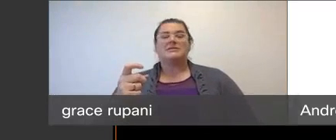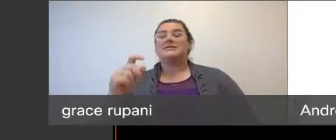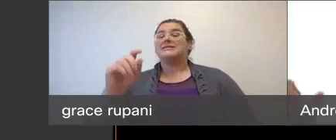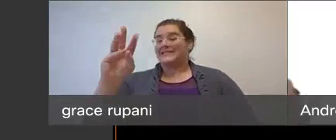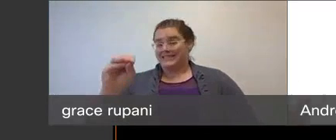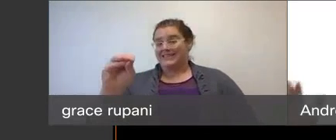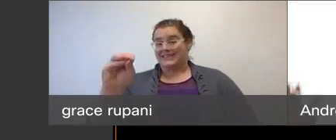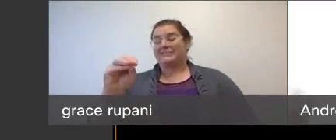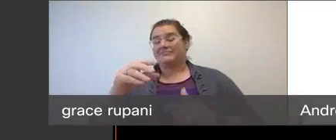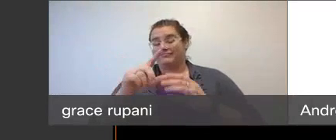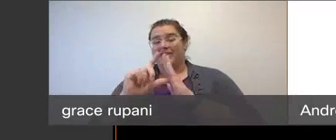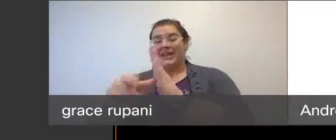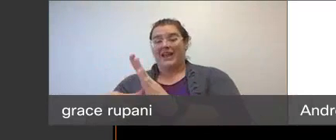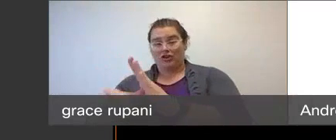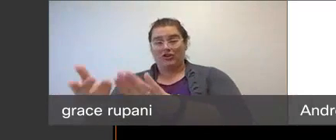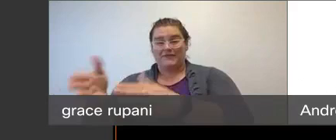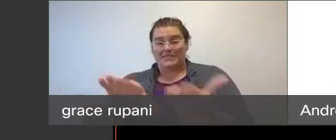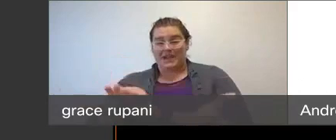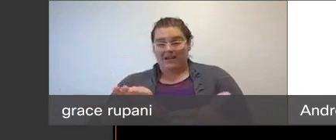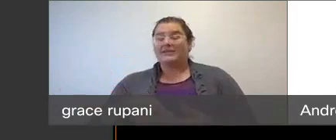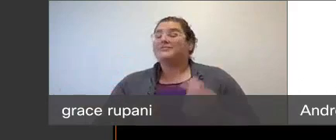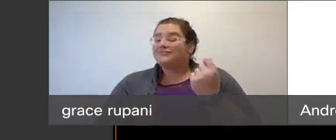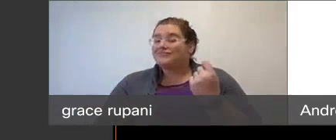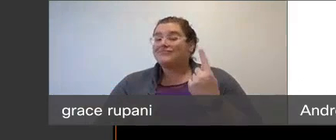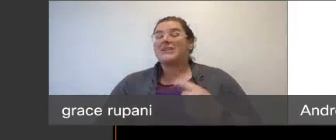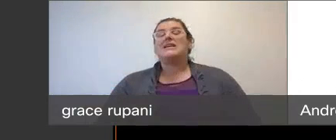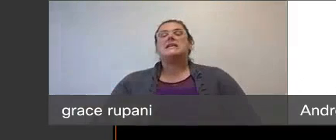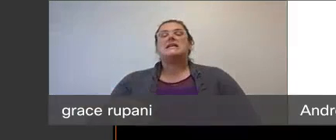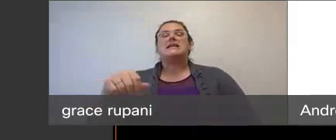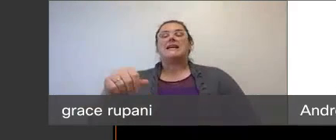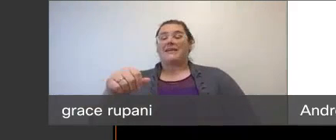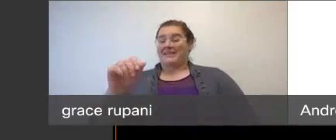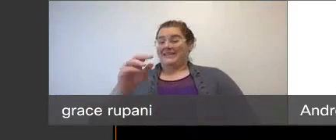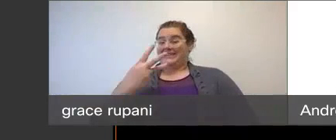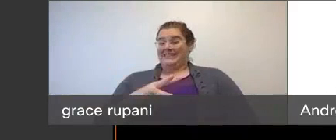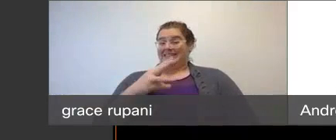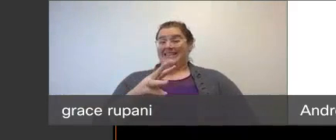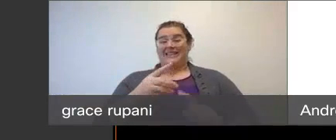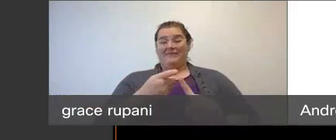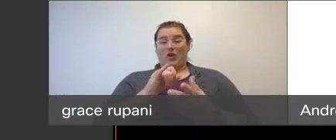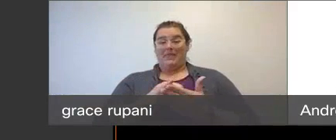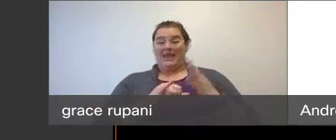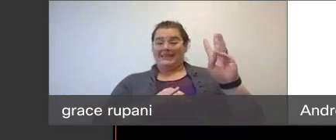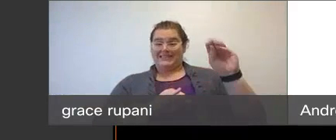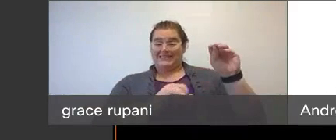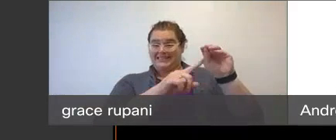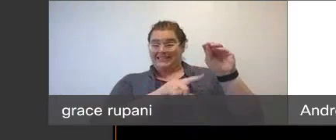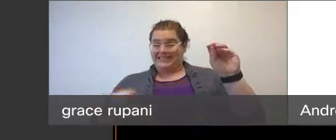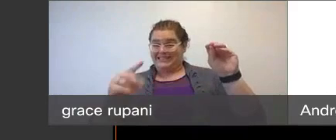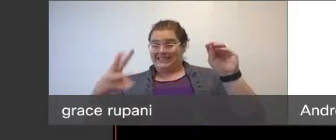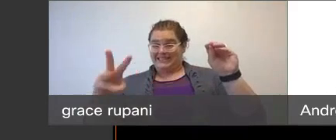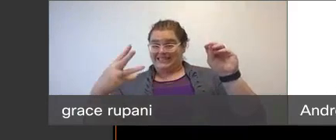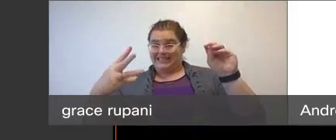died. To date, 16 of those are confirmed as not COVID related, and we are still awaiting confirmation